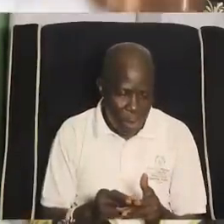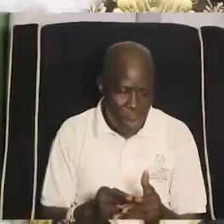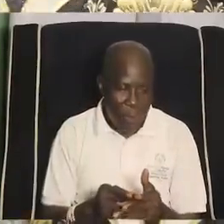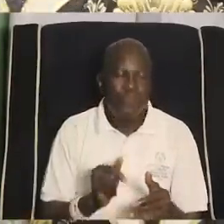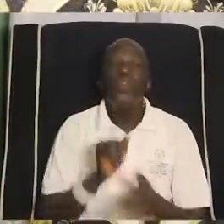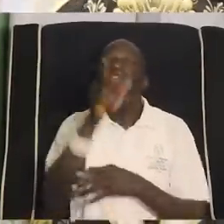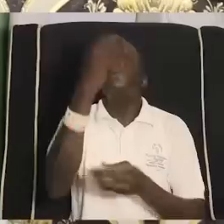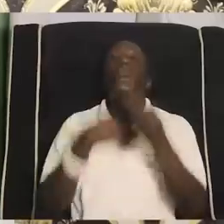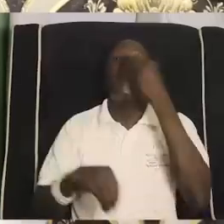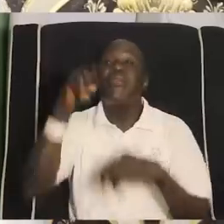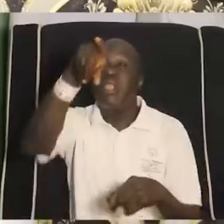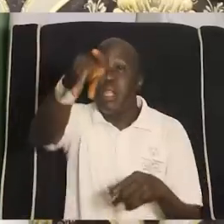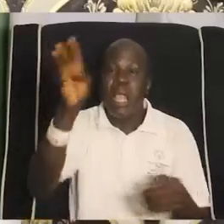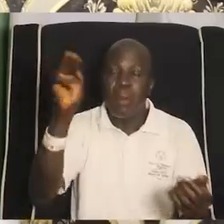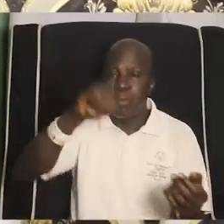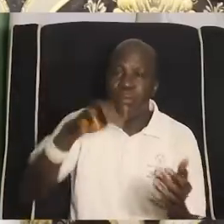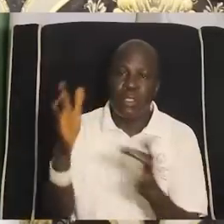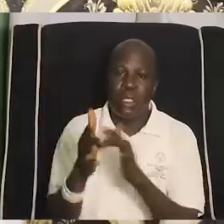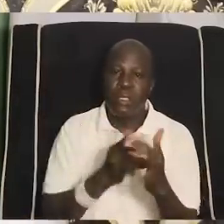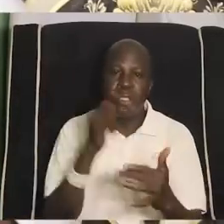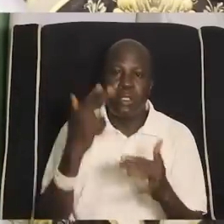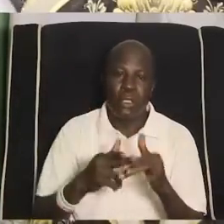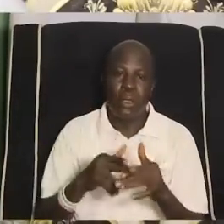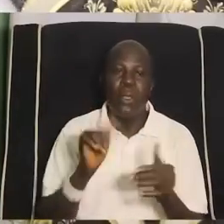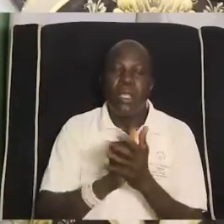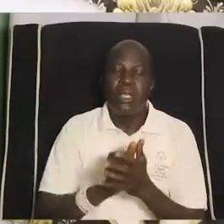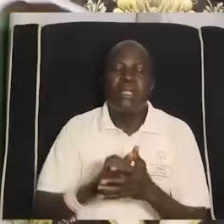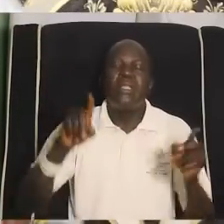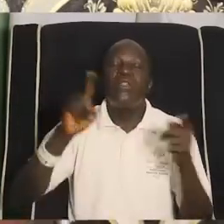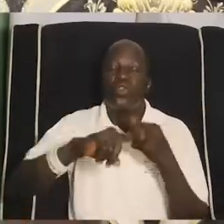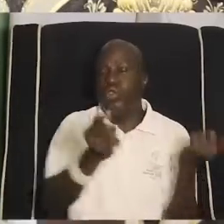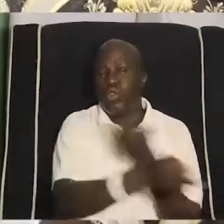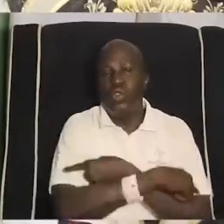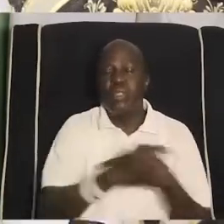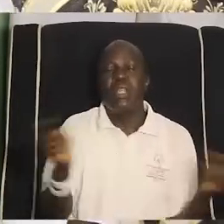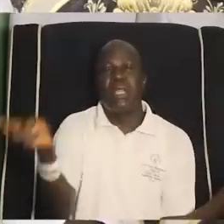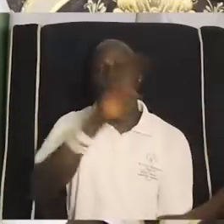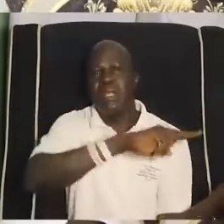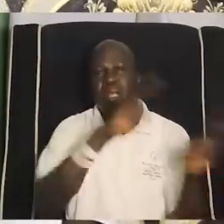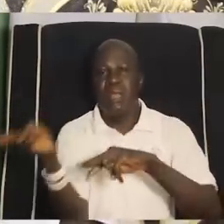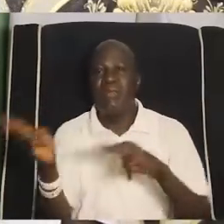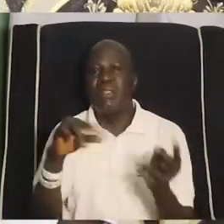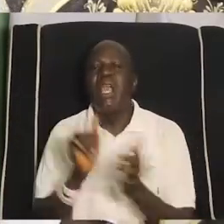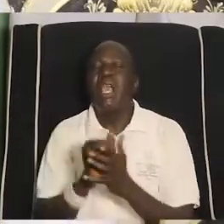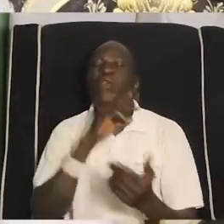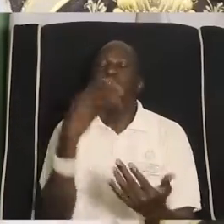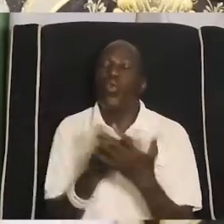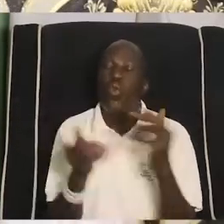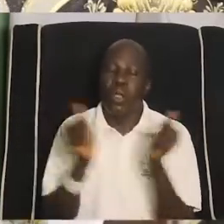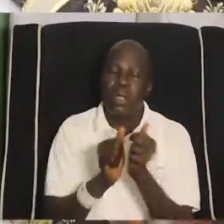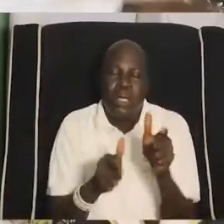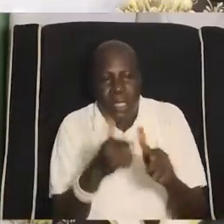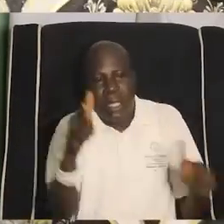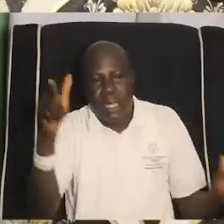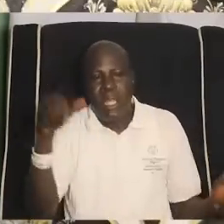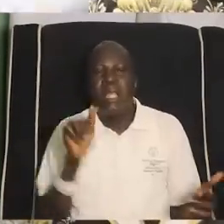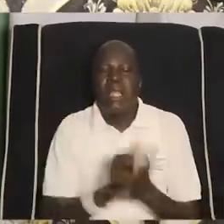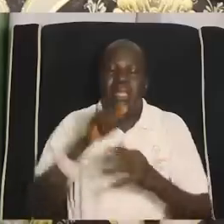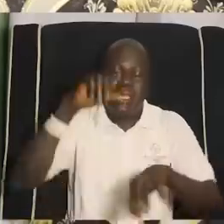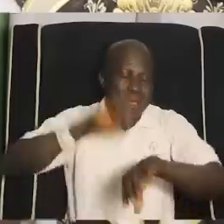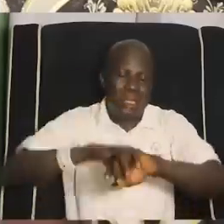Oh my bow on you. Oh no. Feeling them. Oh no, the man that be a baby. That will be a mystery. Oh my God, it will be great. Let's go